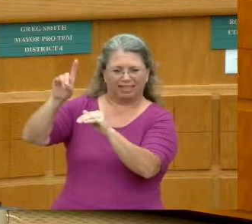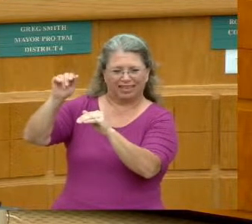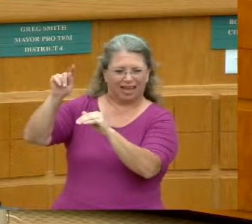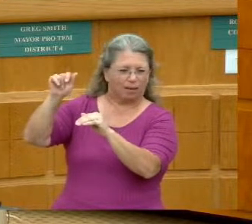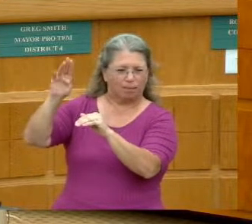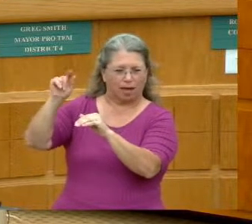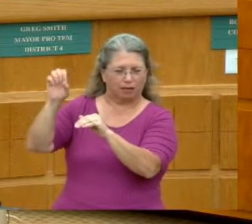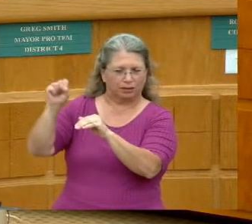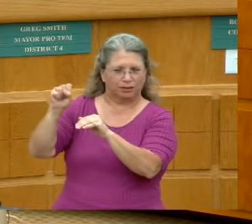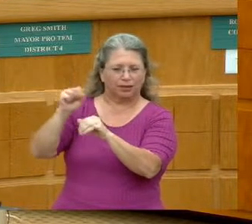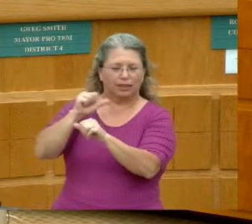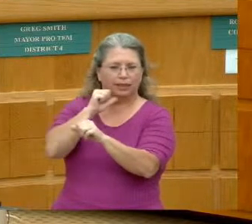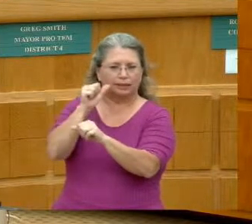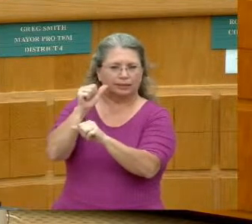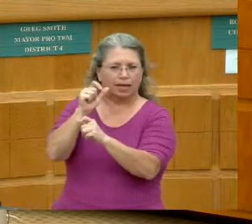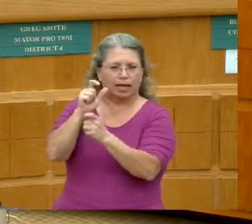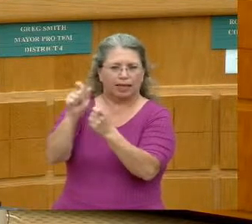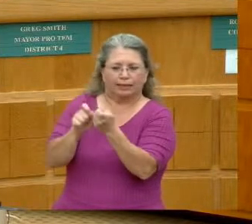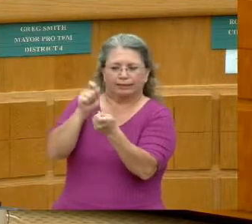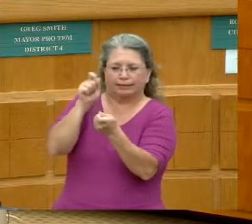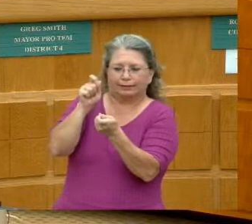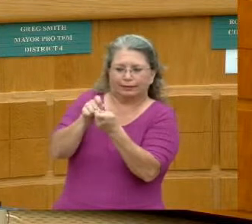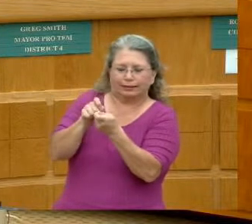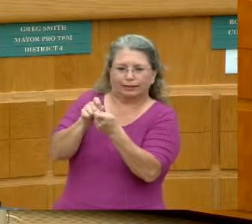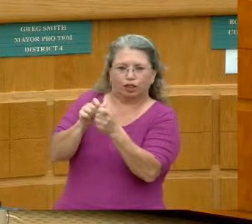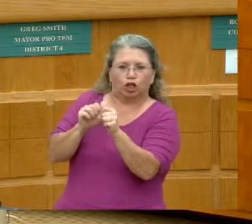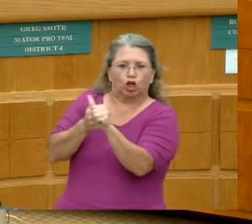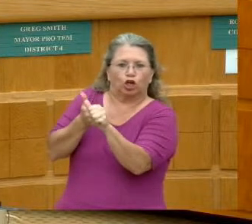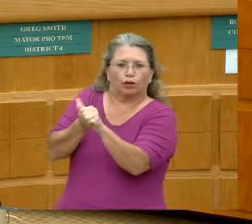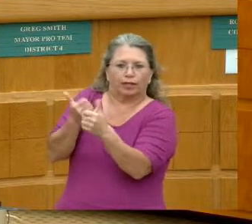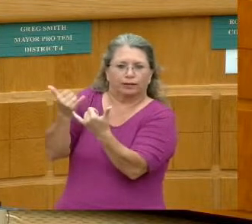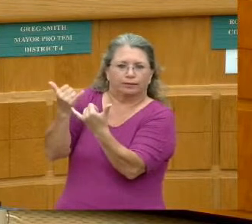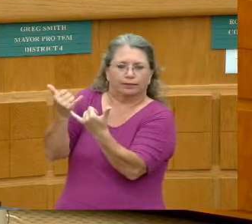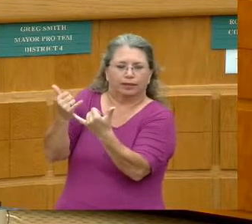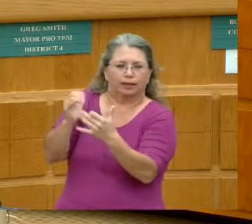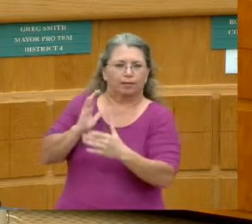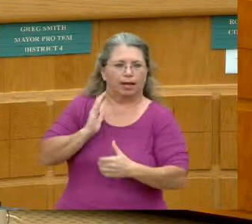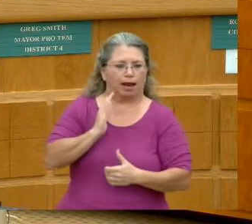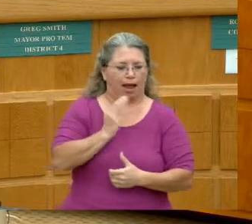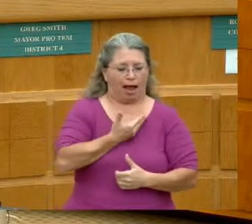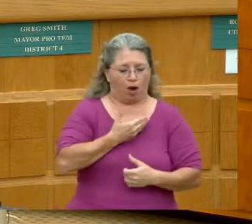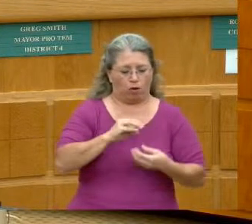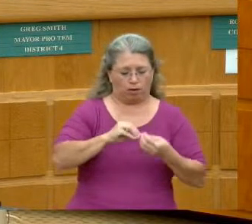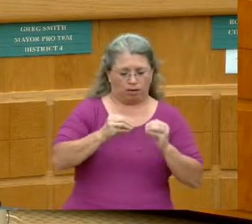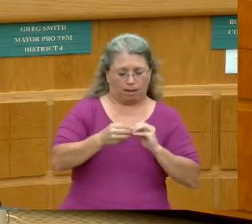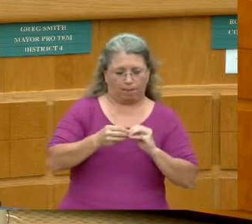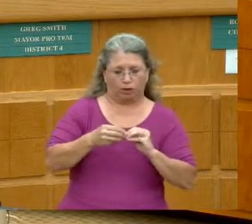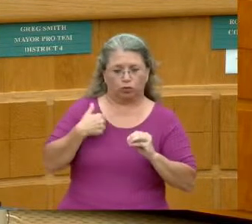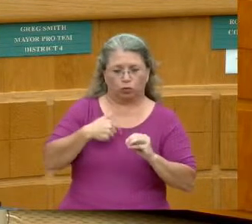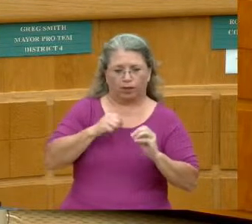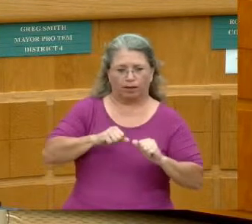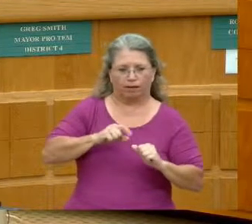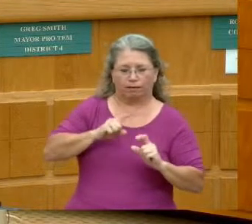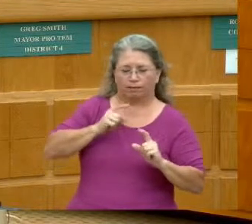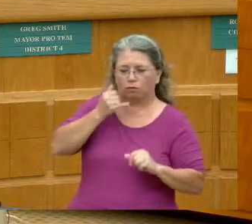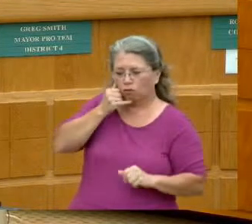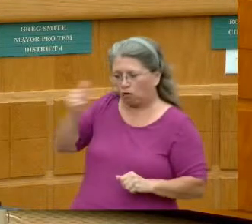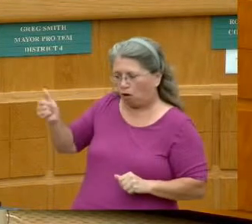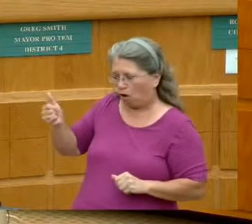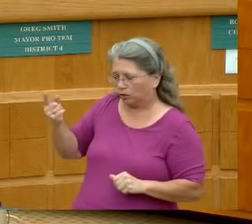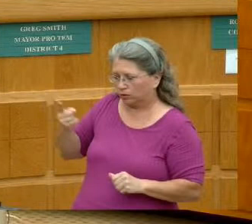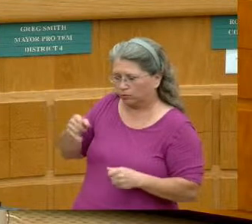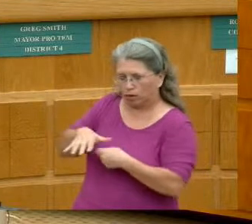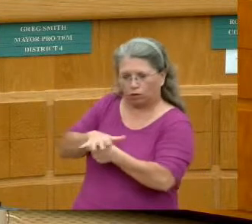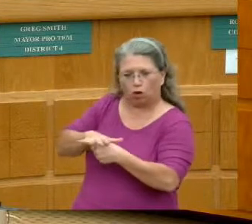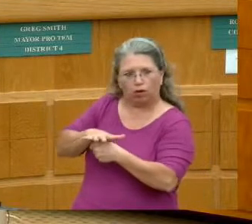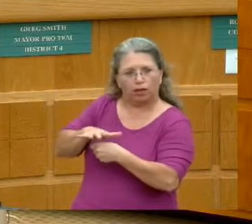in time. And so our numbers are more reflective of picking up the phone and talking to somebody locally. And so the more real time, so the more reflective of